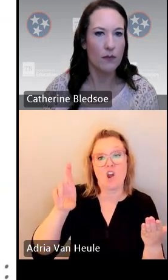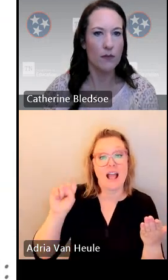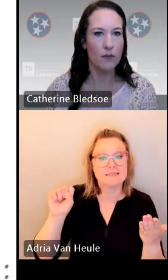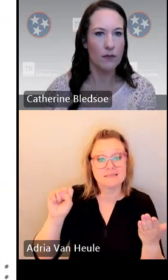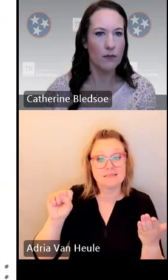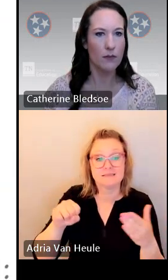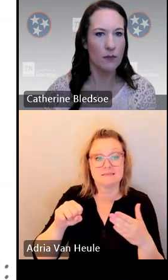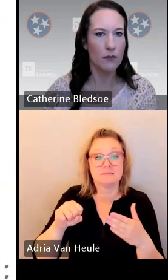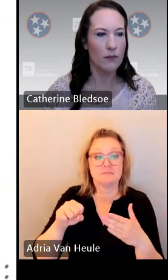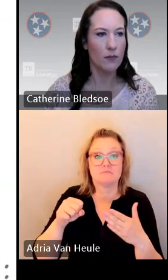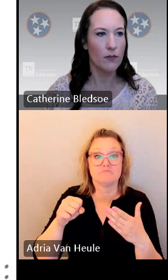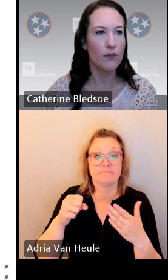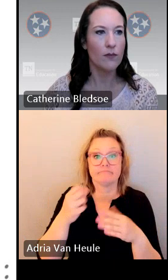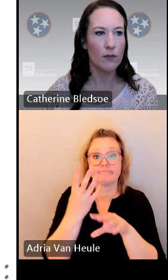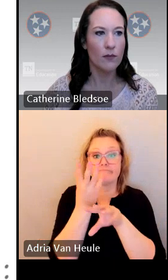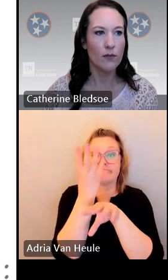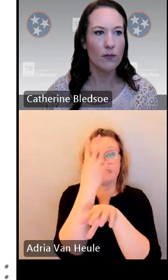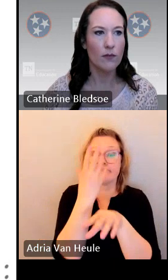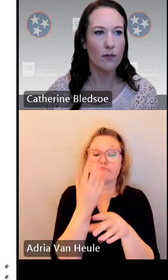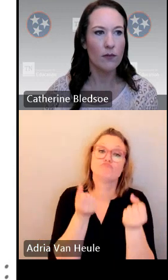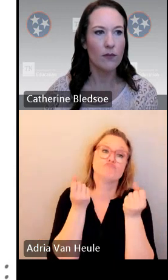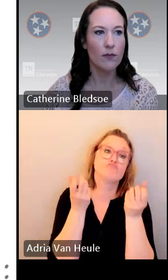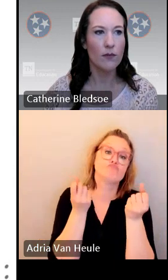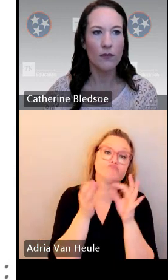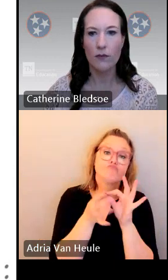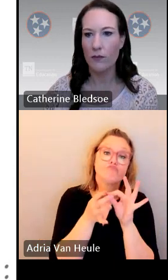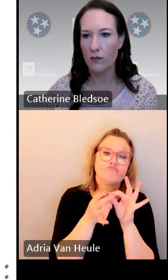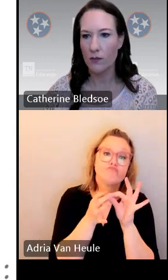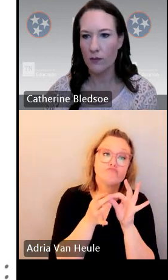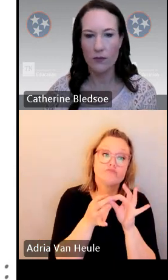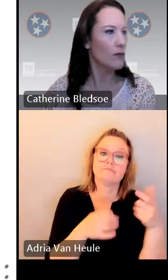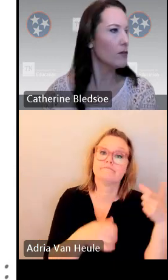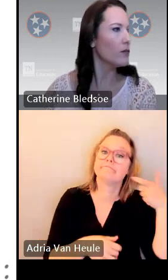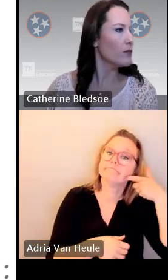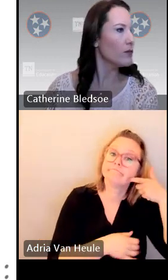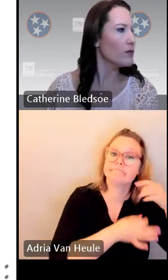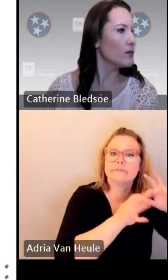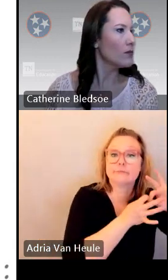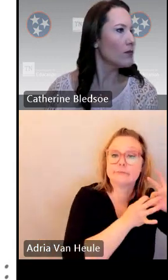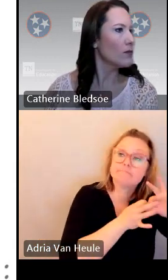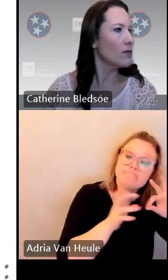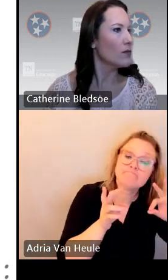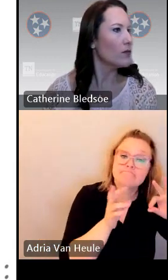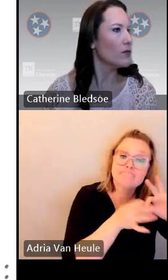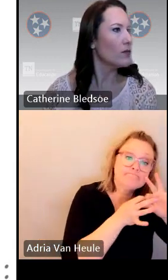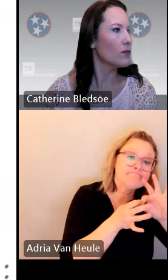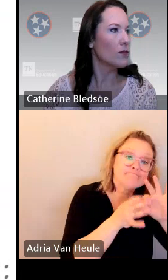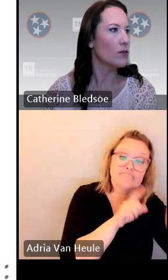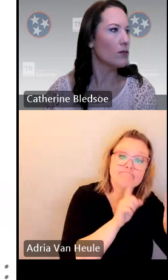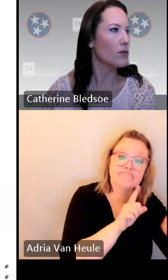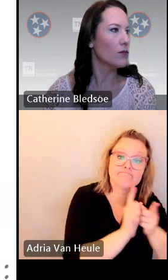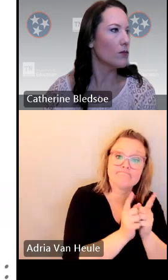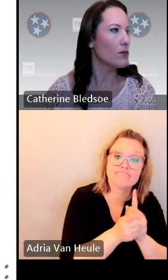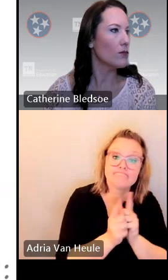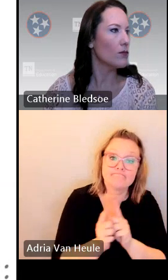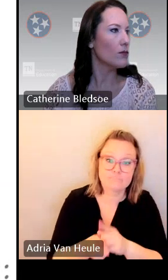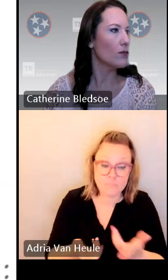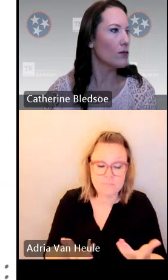would allow you to call their home, and there is someone that would interpret essentially. If it's a student who is able